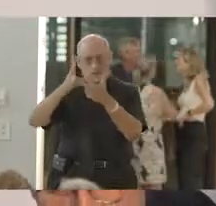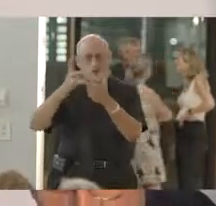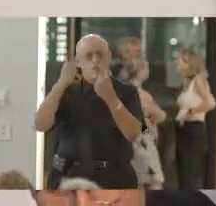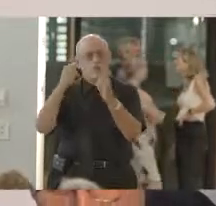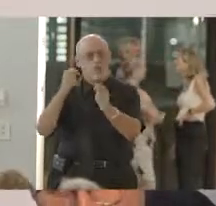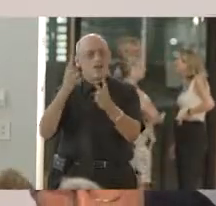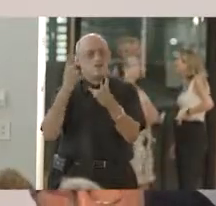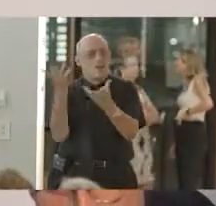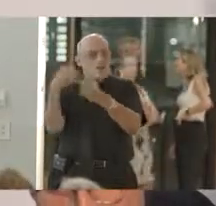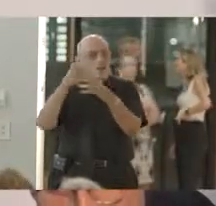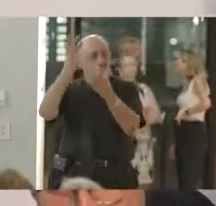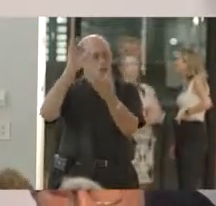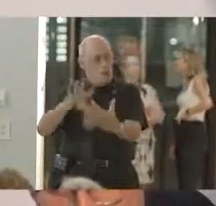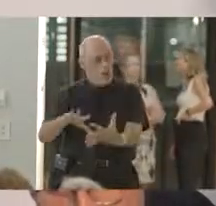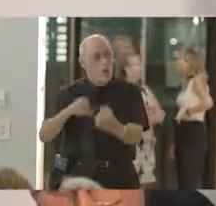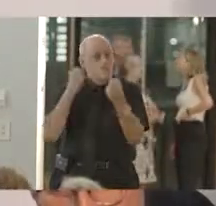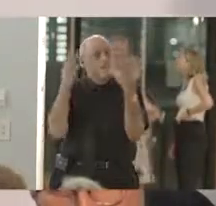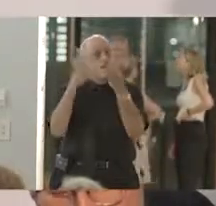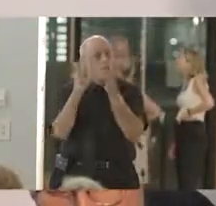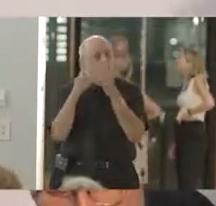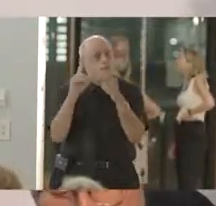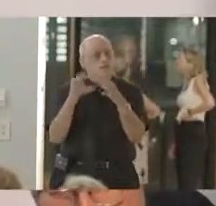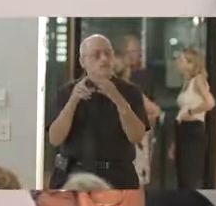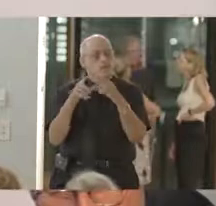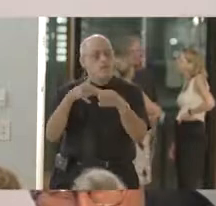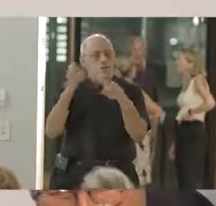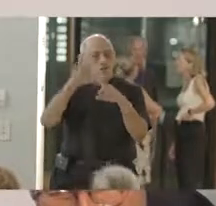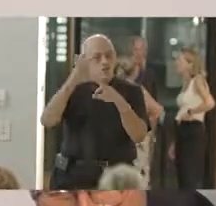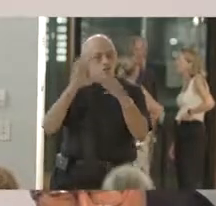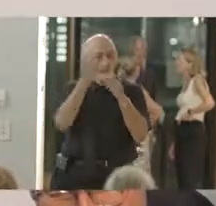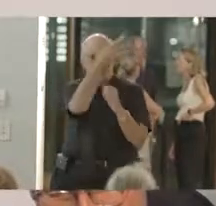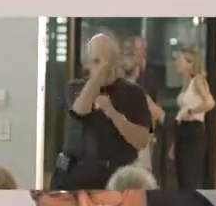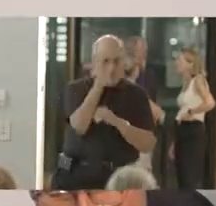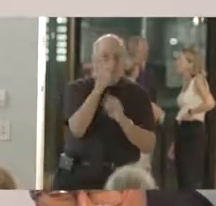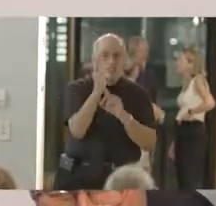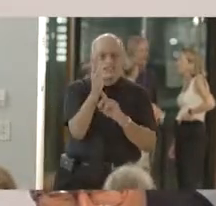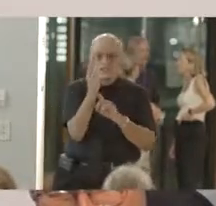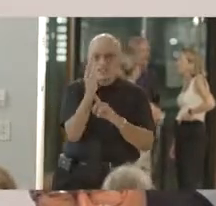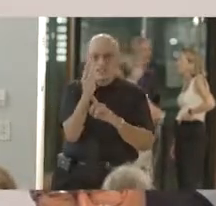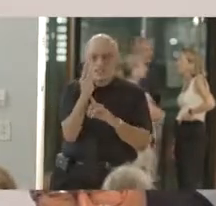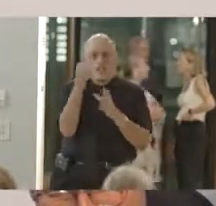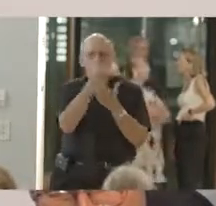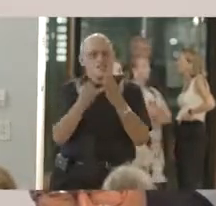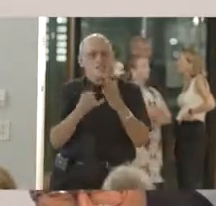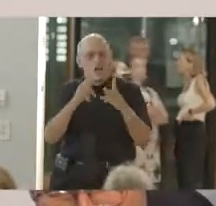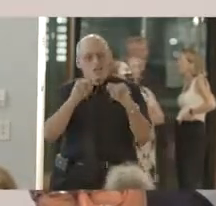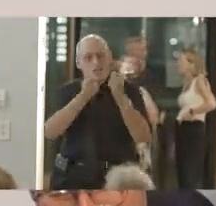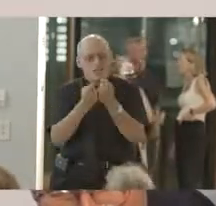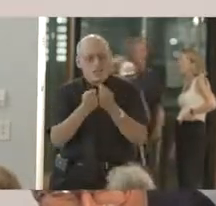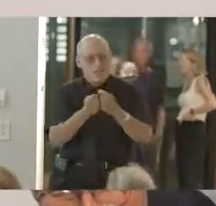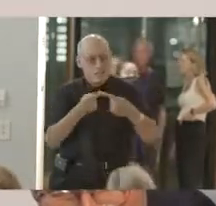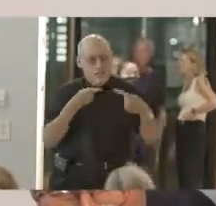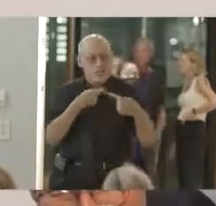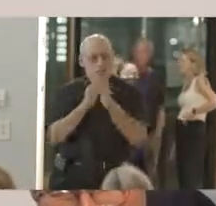feedback that we've received. There's been a lot of the comments of the 500 have been about the trees. And it's really, the design team is wrestling with that